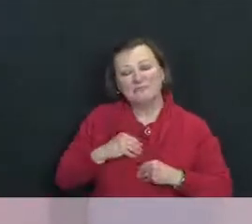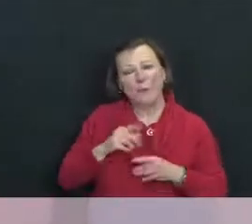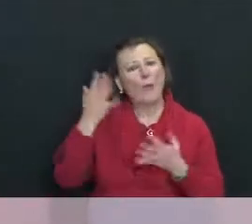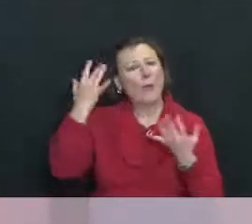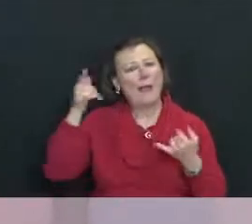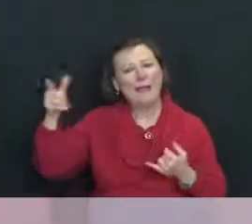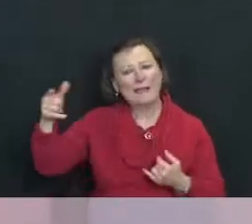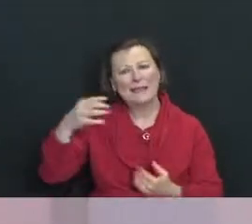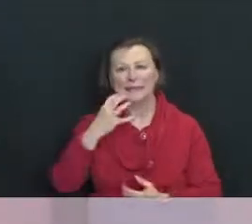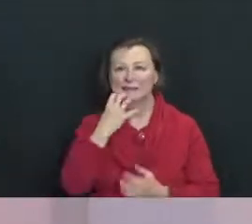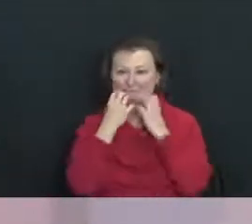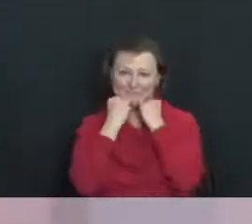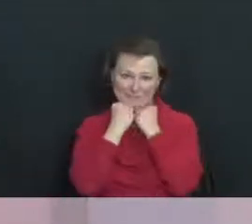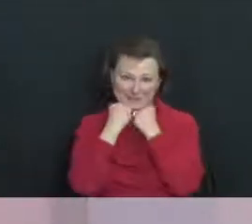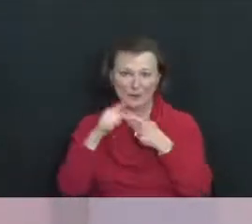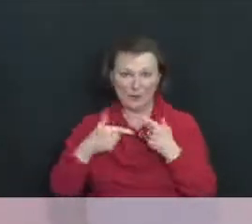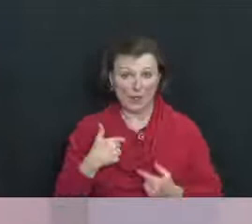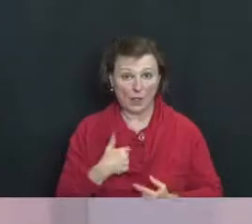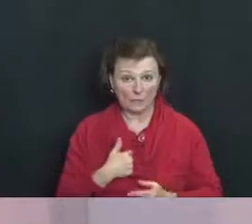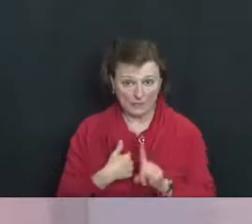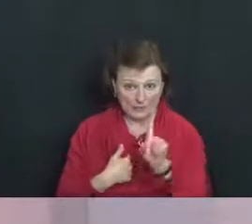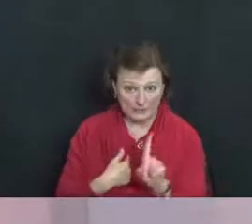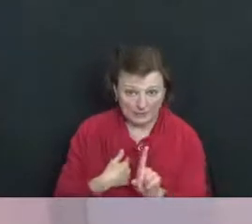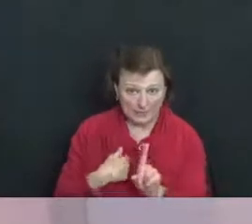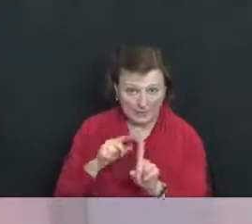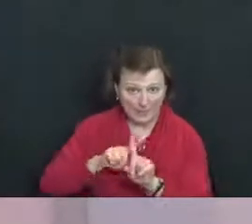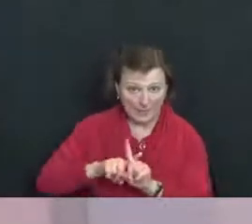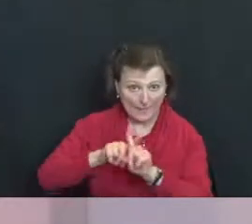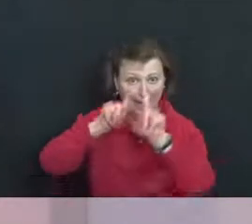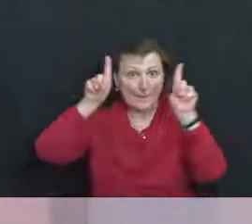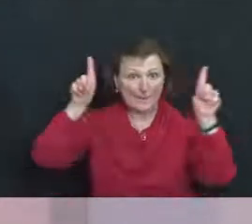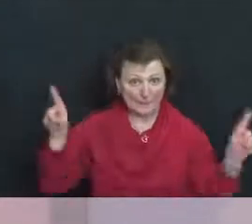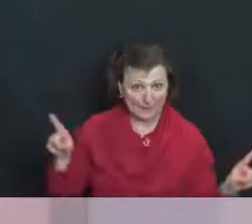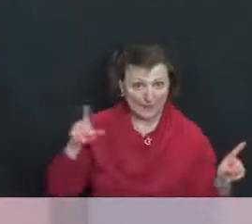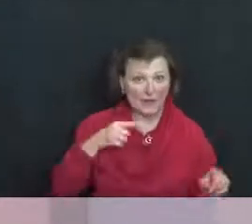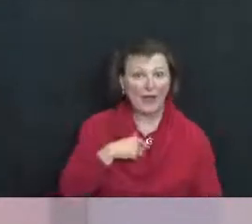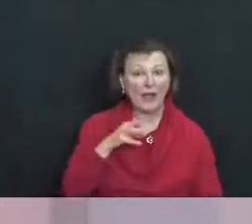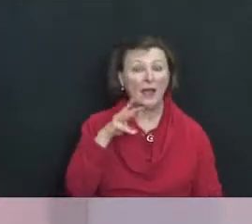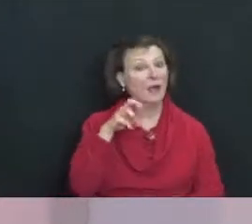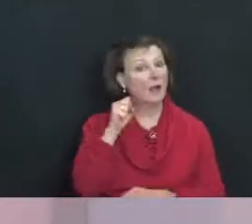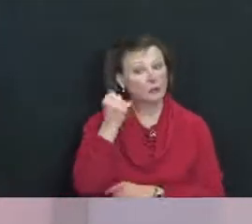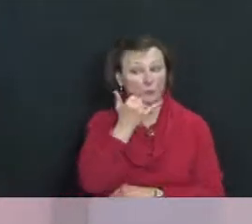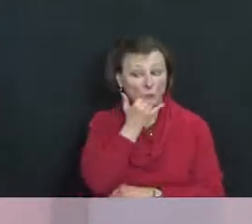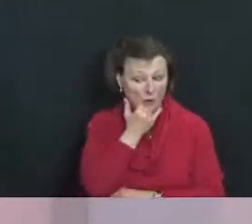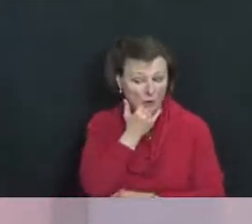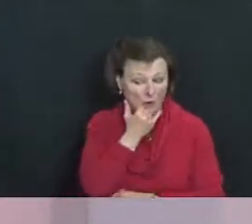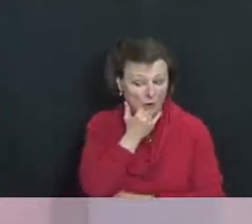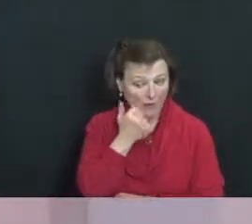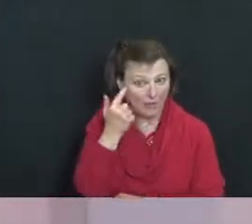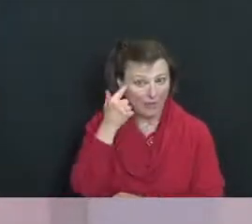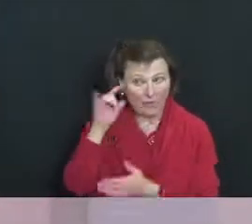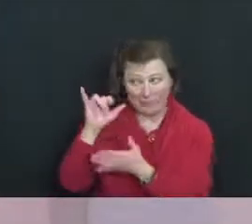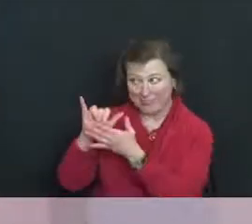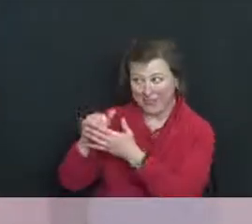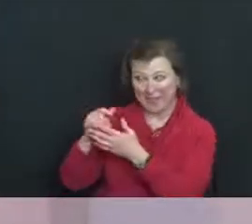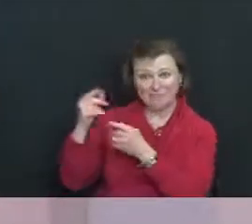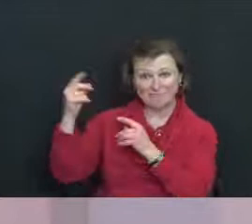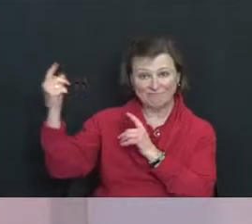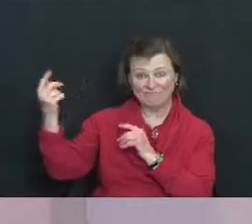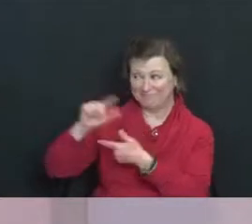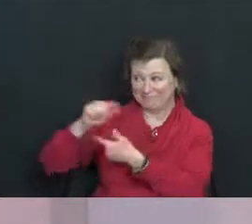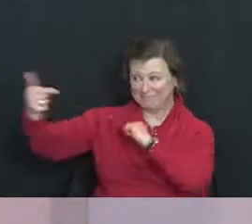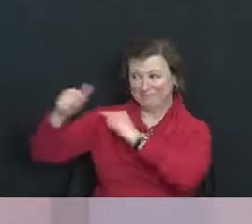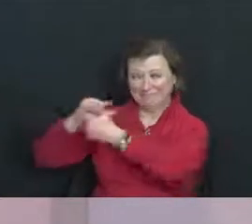me. But I was wrong in thinking that this type of encounter with Tim